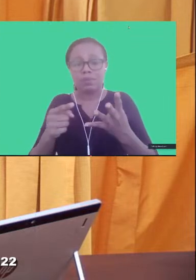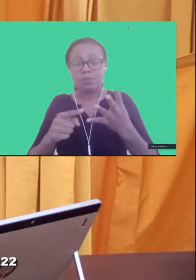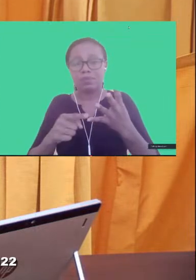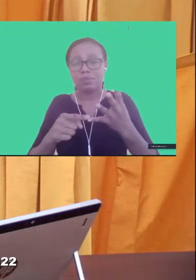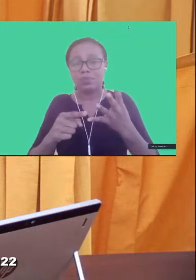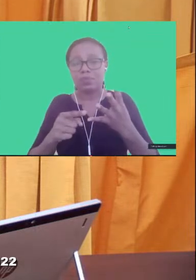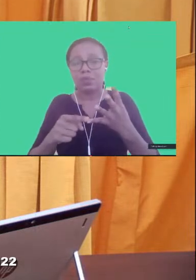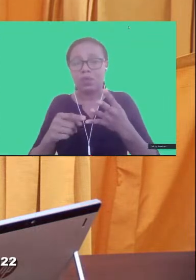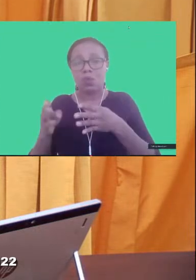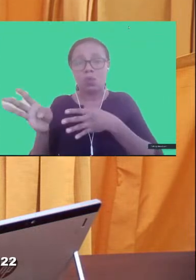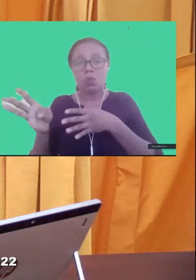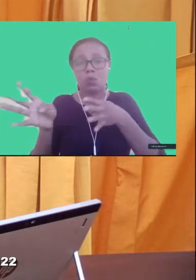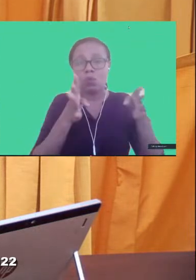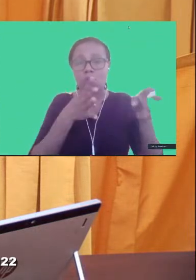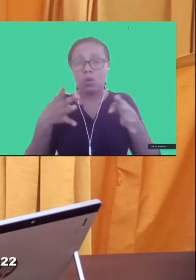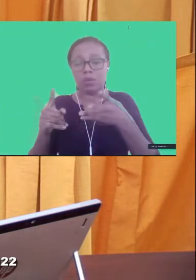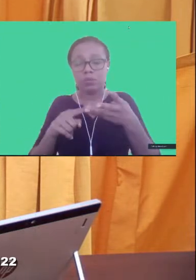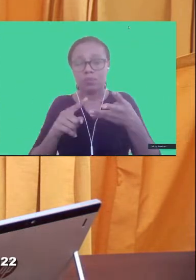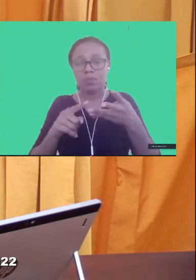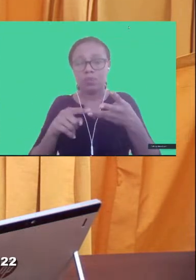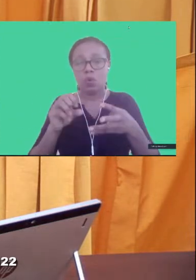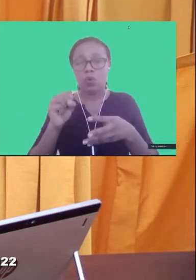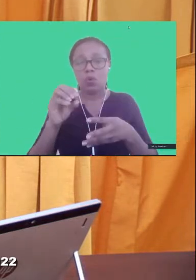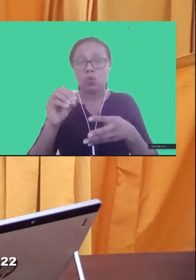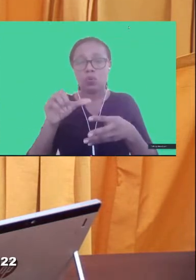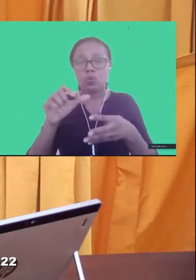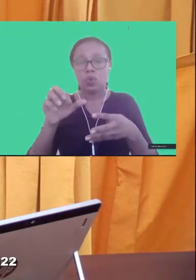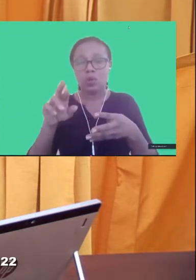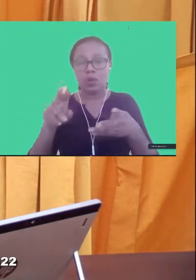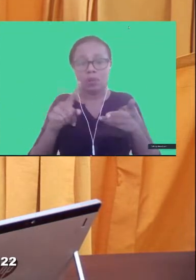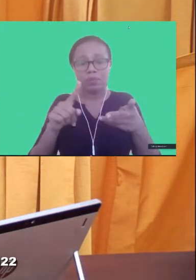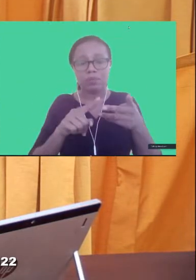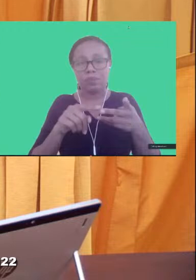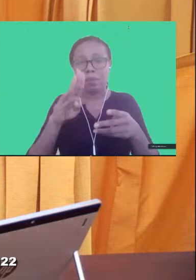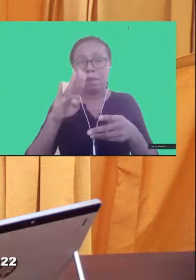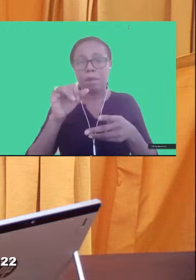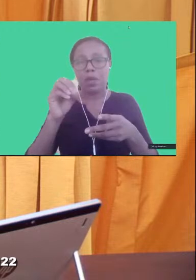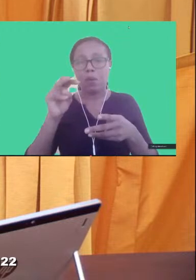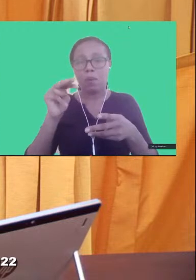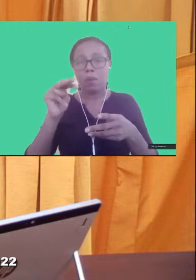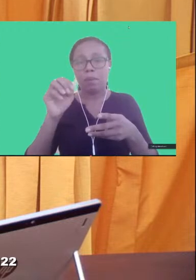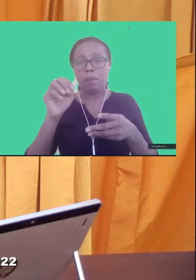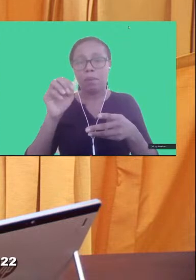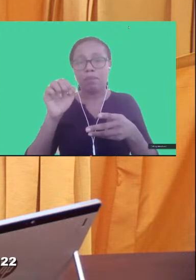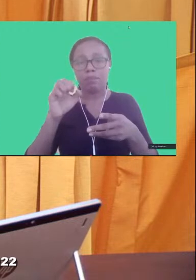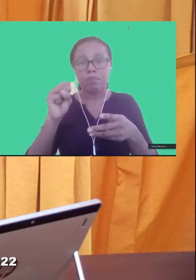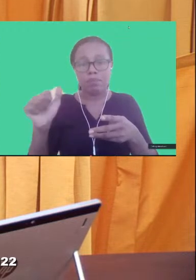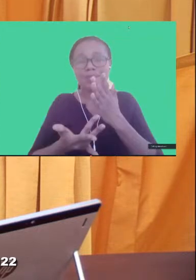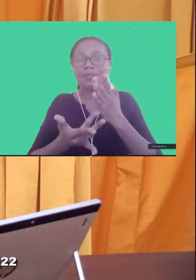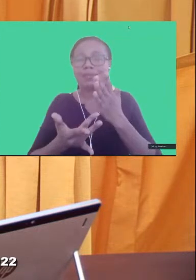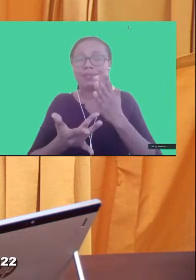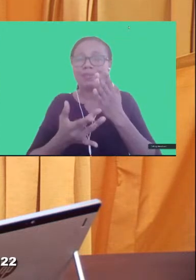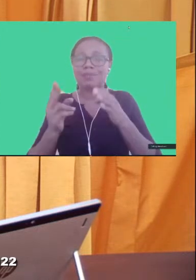as a technology. And then supporting those intermittent